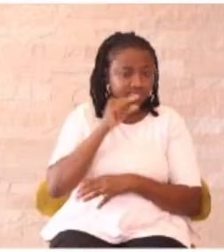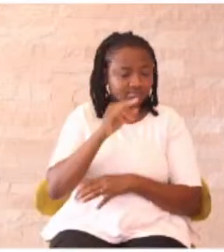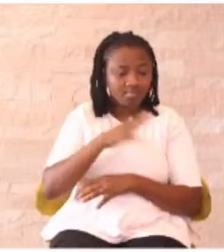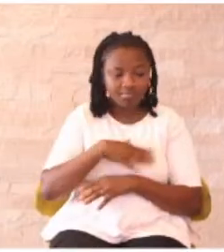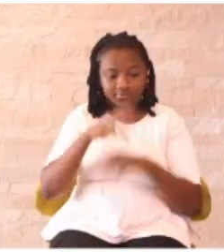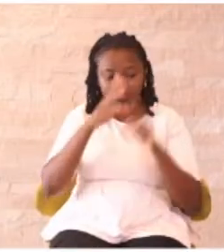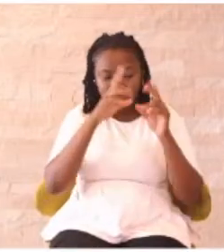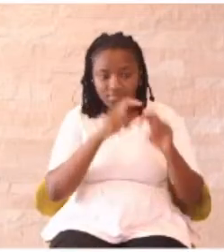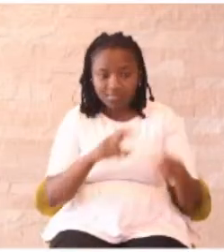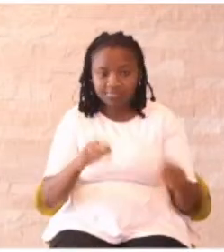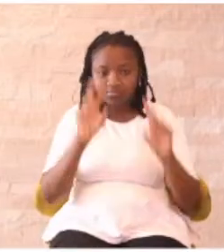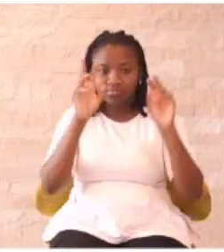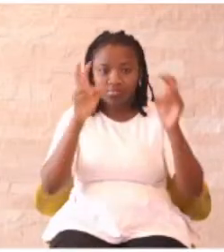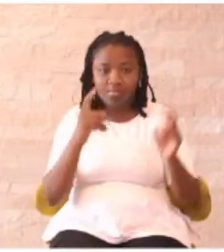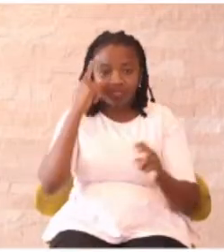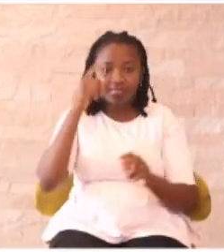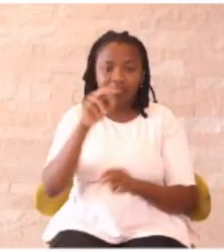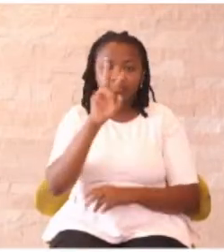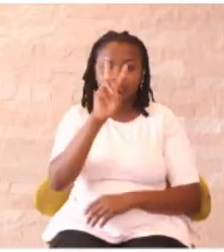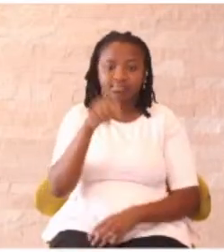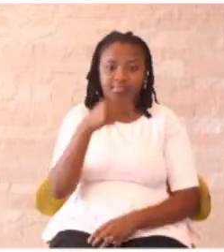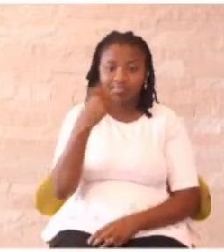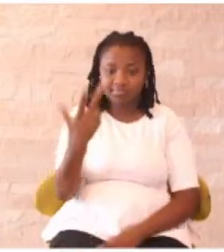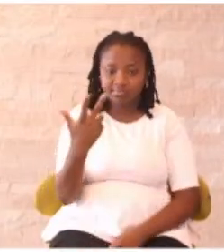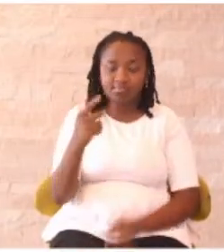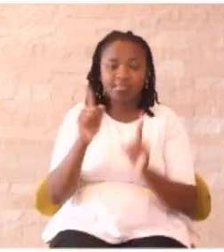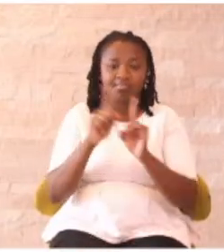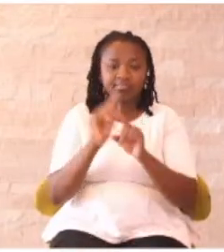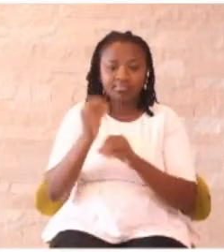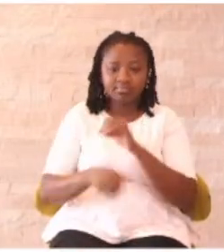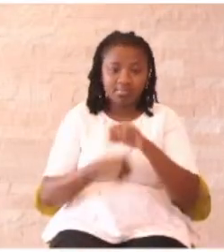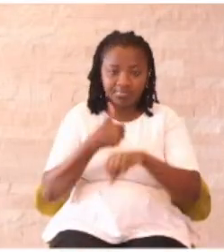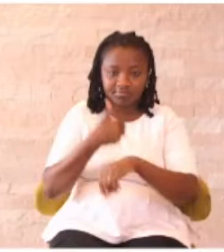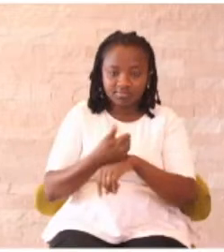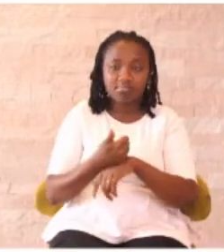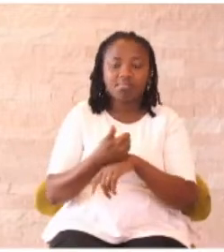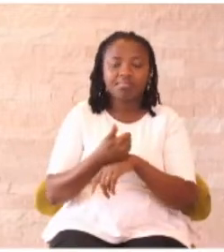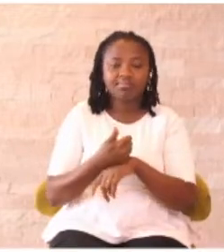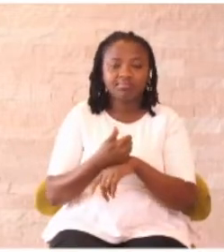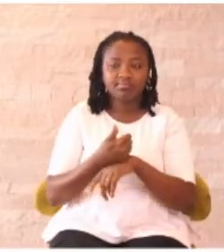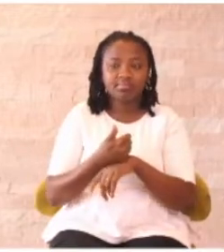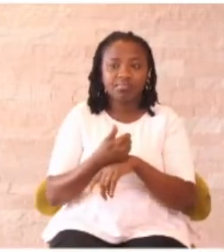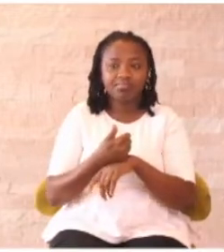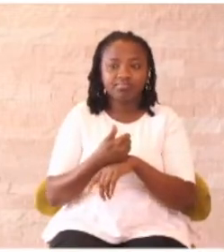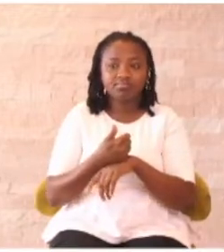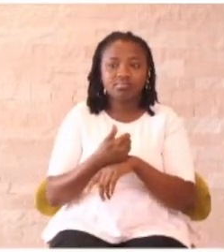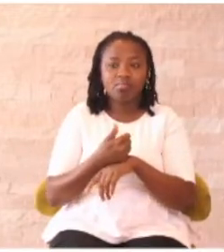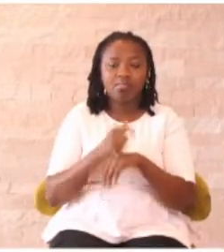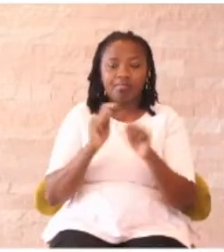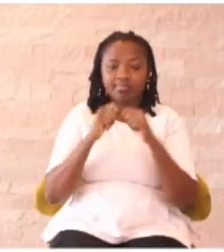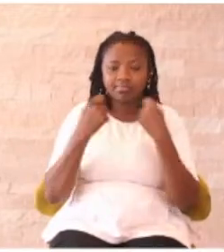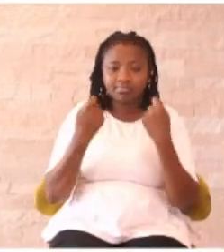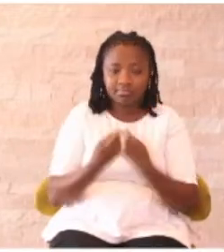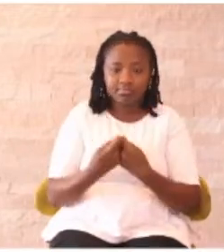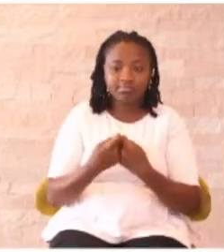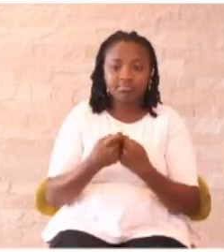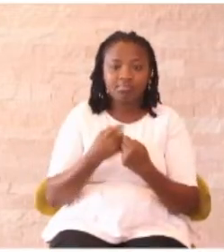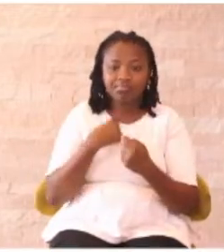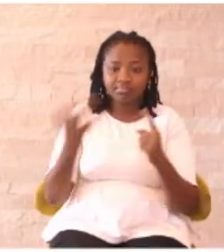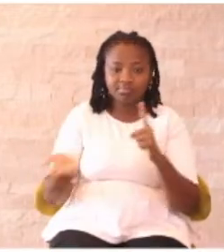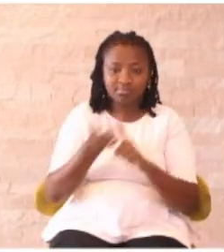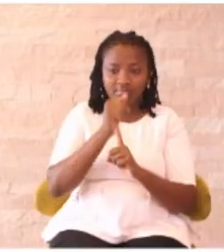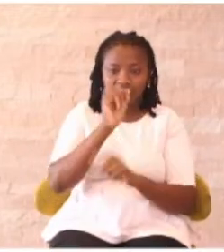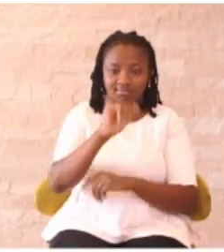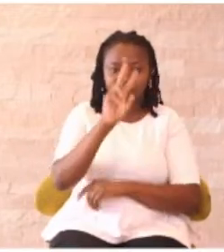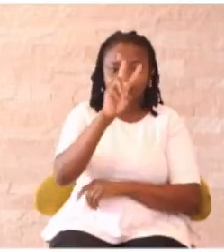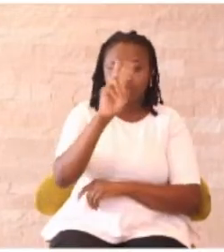for the establishment of a team to come up with a legislative formula for achieving the 2/3 gender rule, which has been